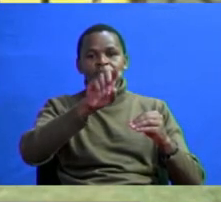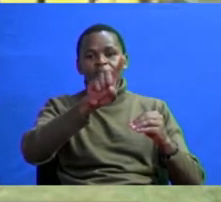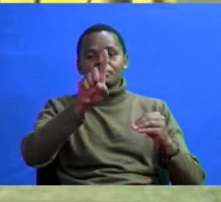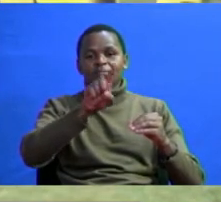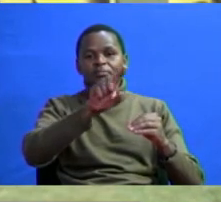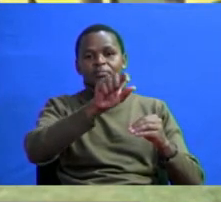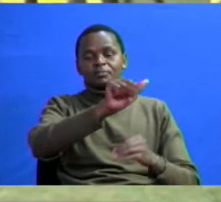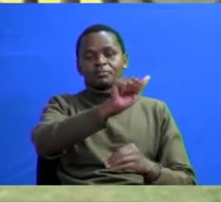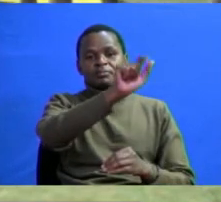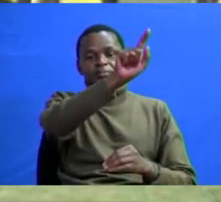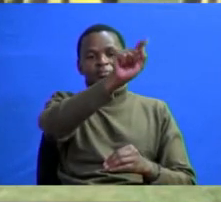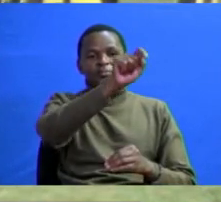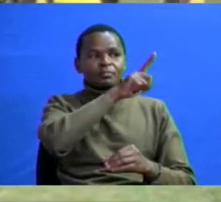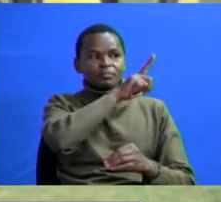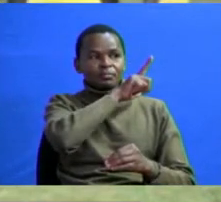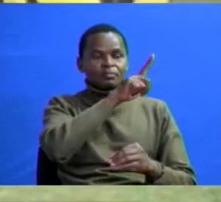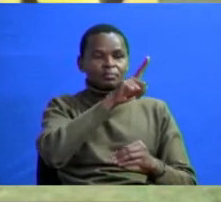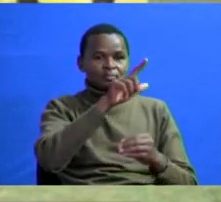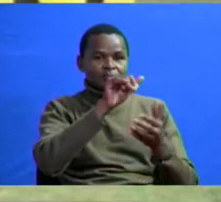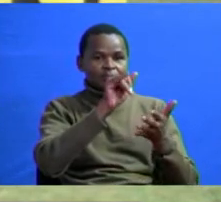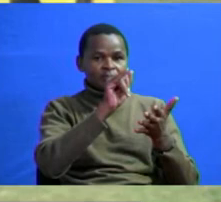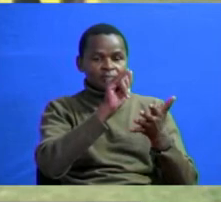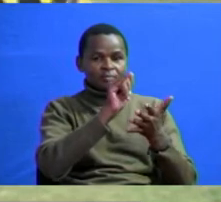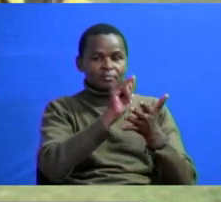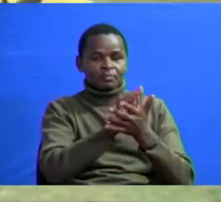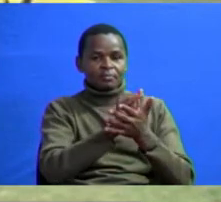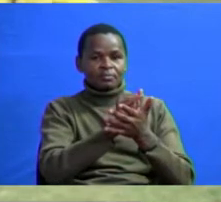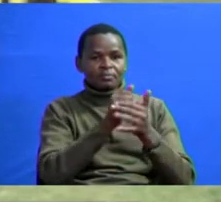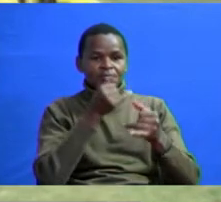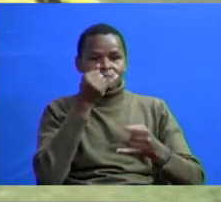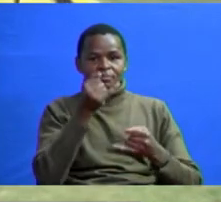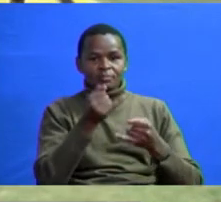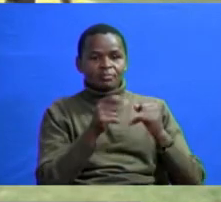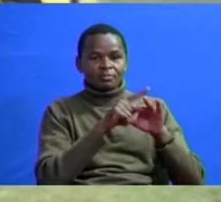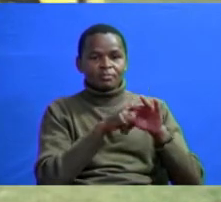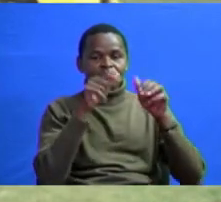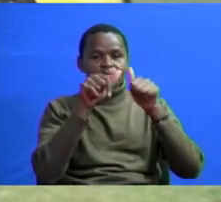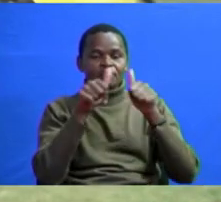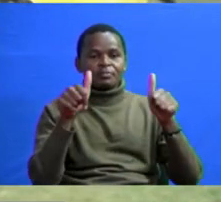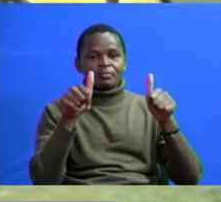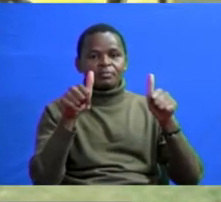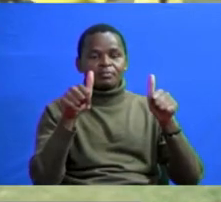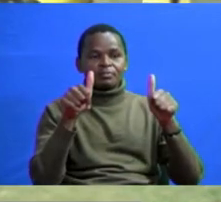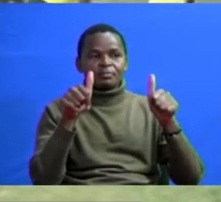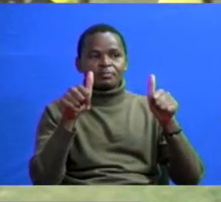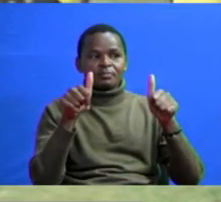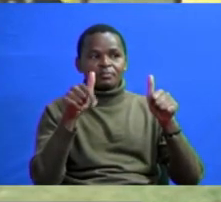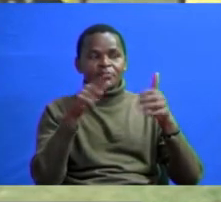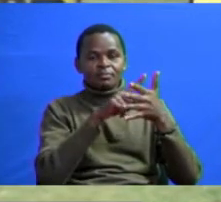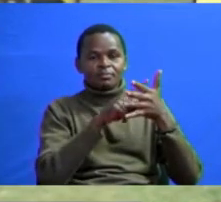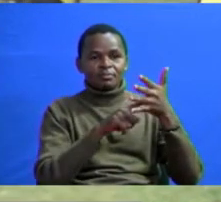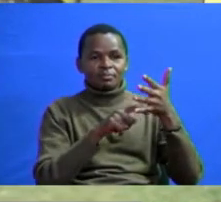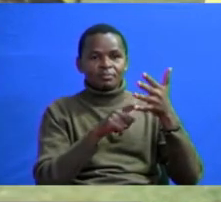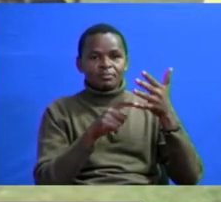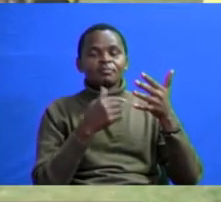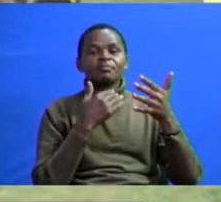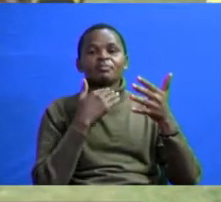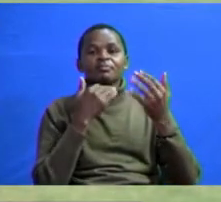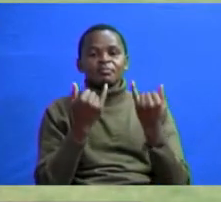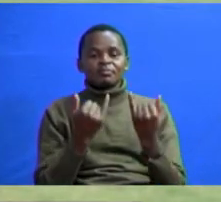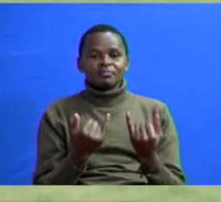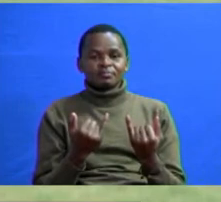league so that we all enjoy the season well. That is what we all need right now.